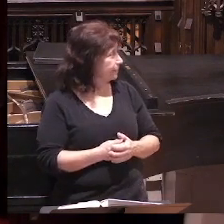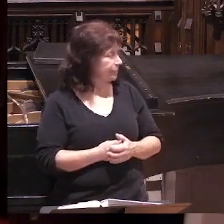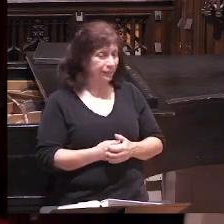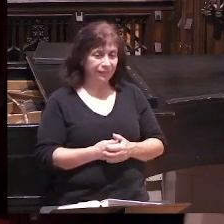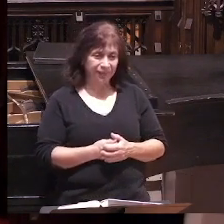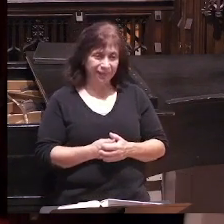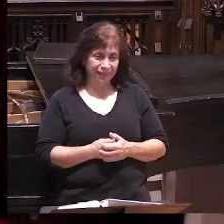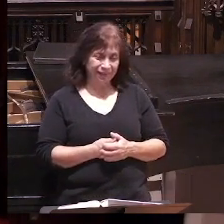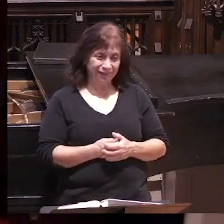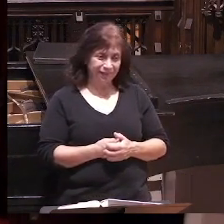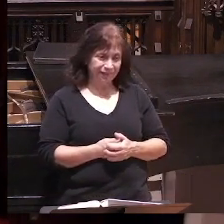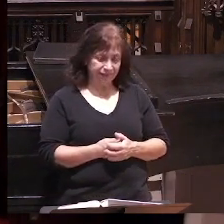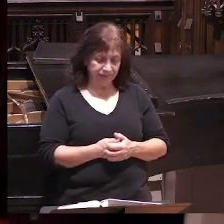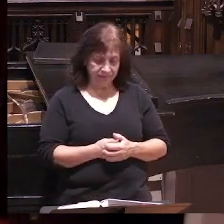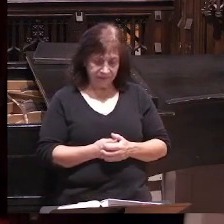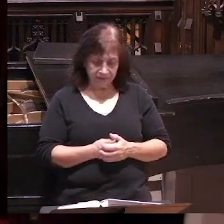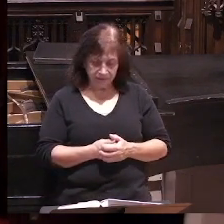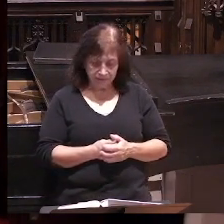Have a seat.